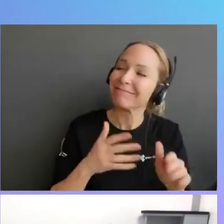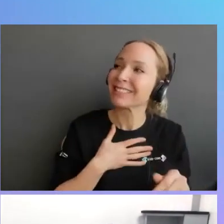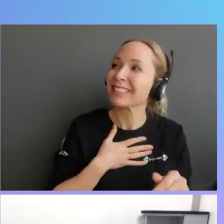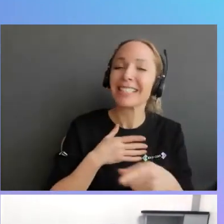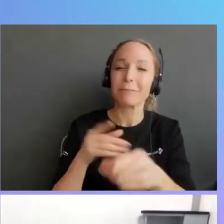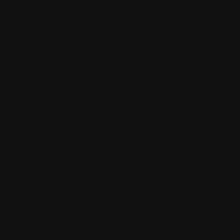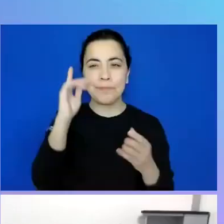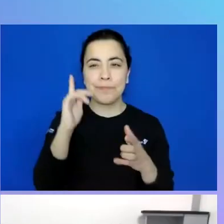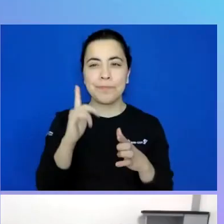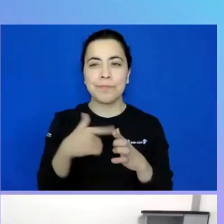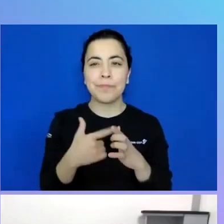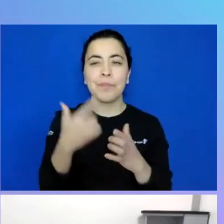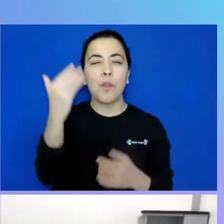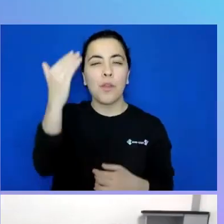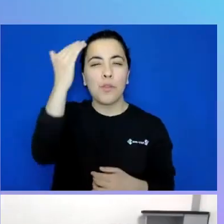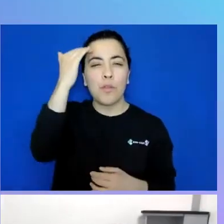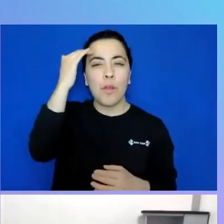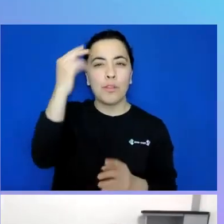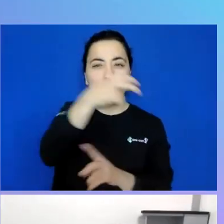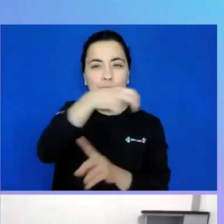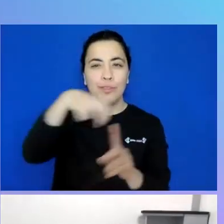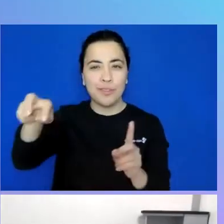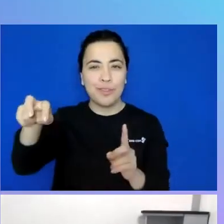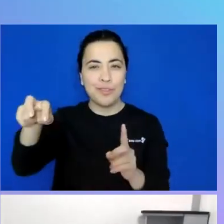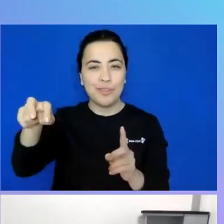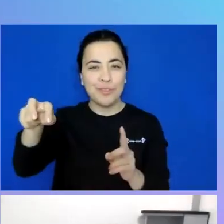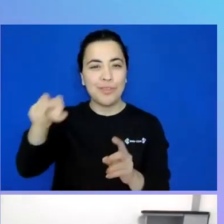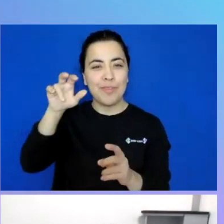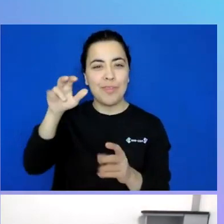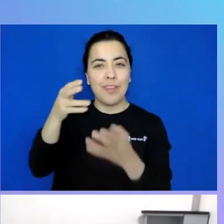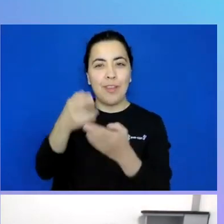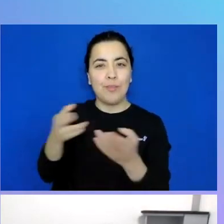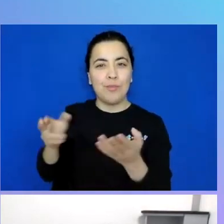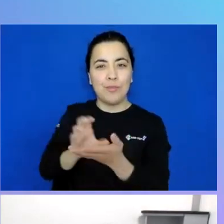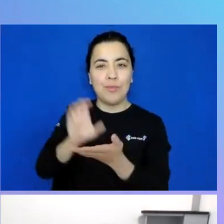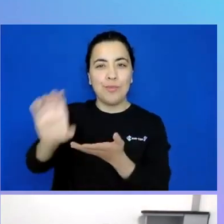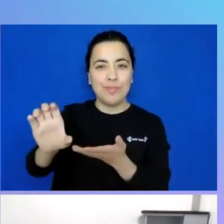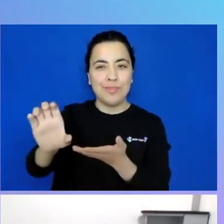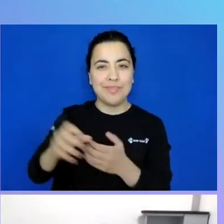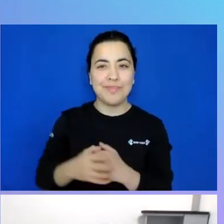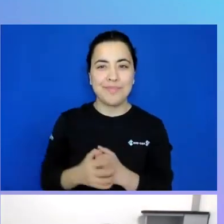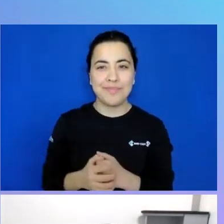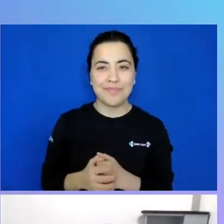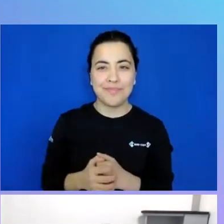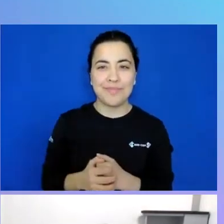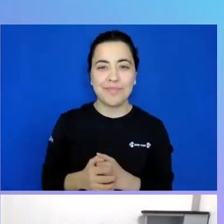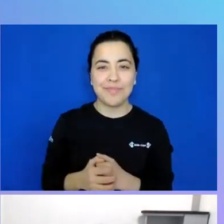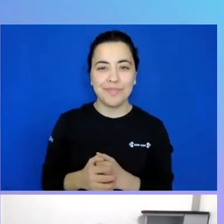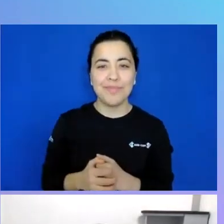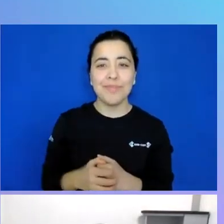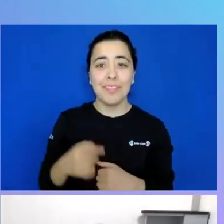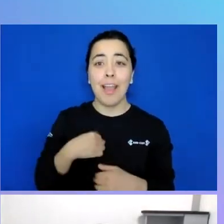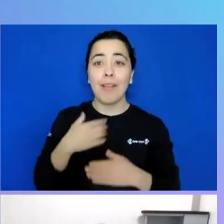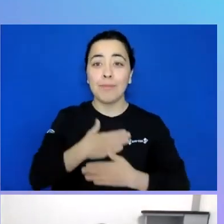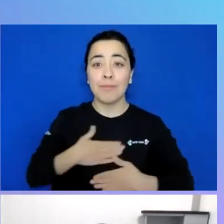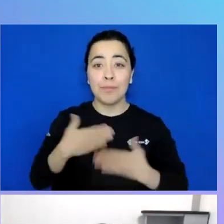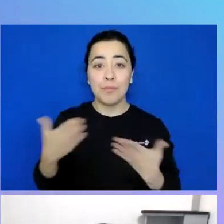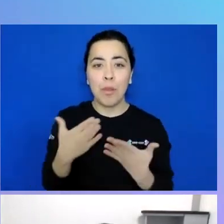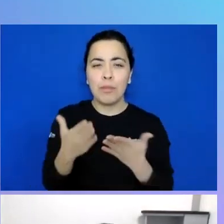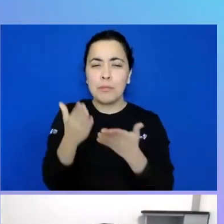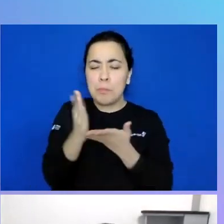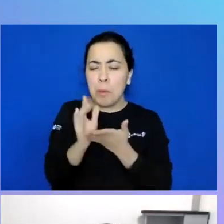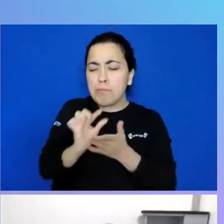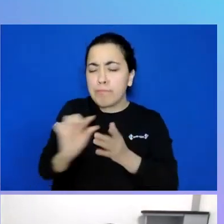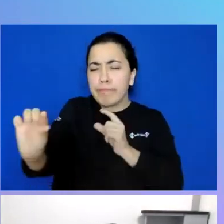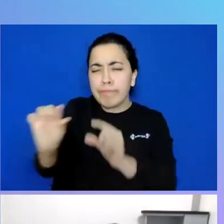And then knowledge transfers and resources. So I like to do really bite-sized knowledge